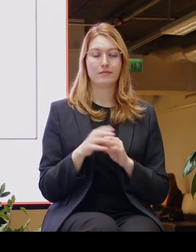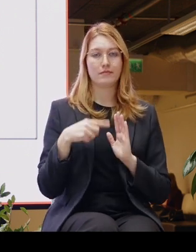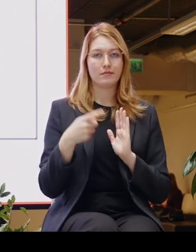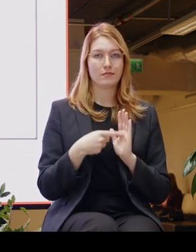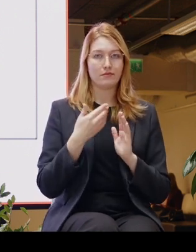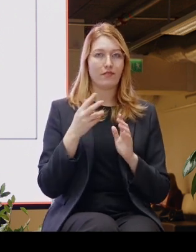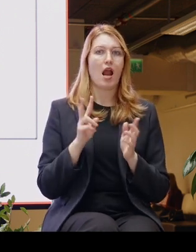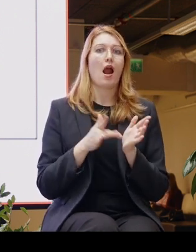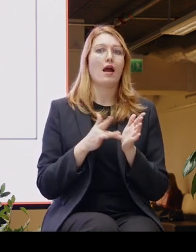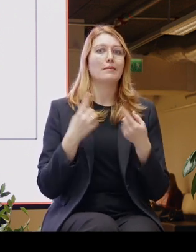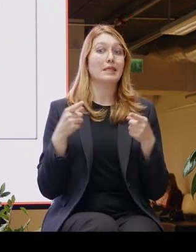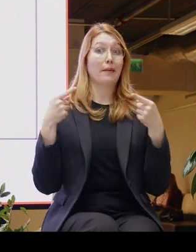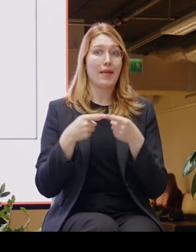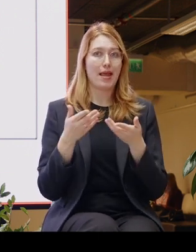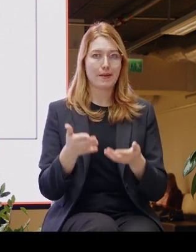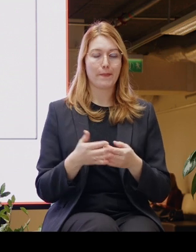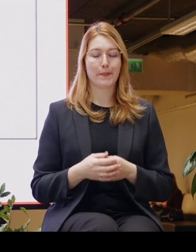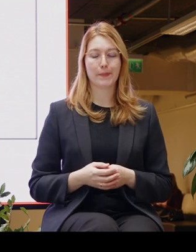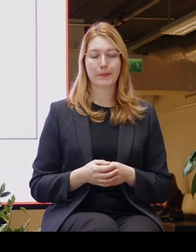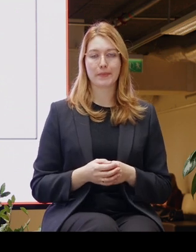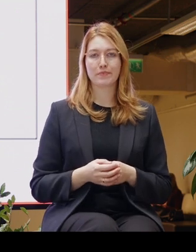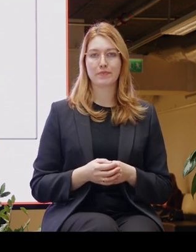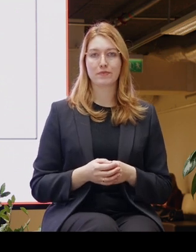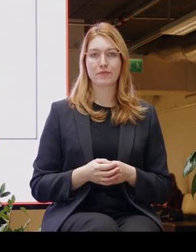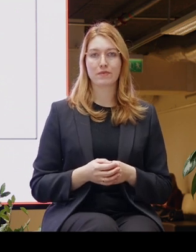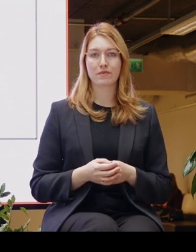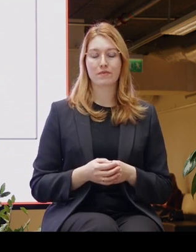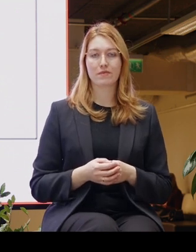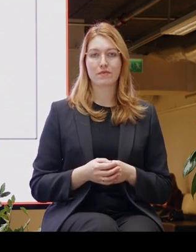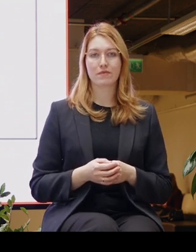or something else? Now,